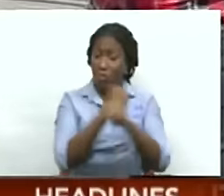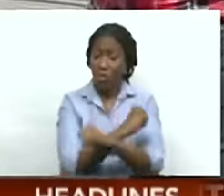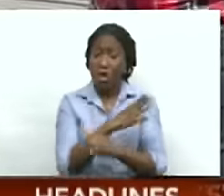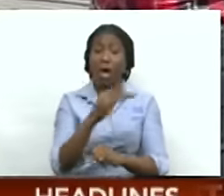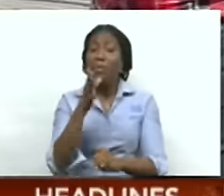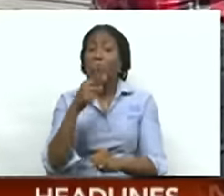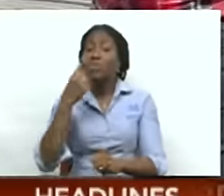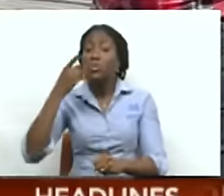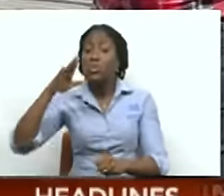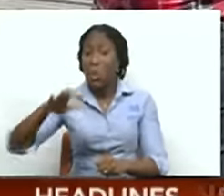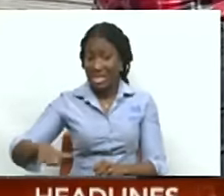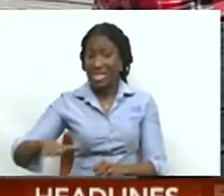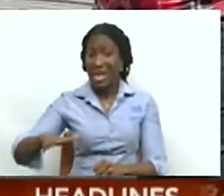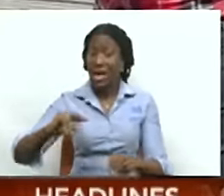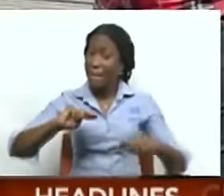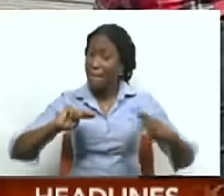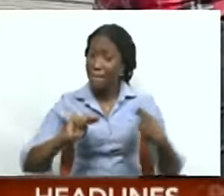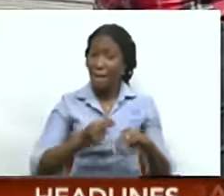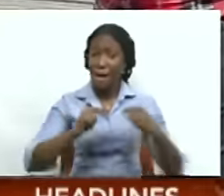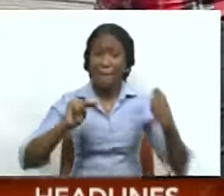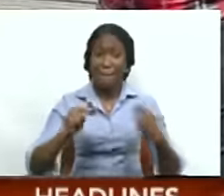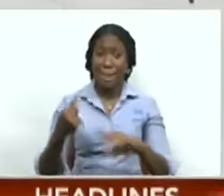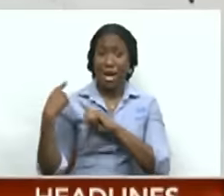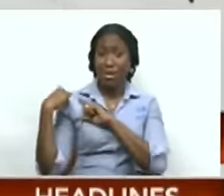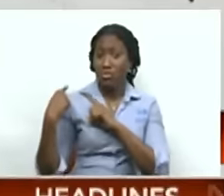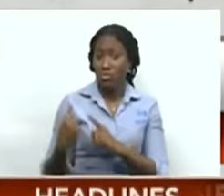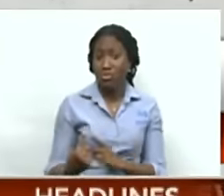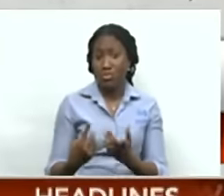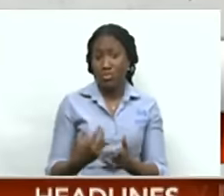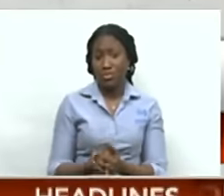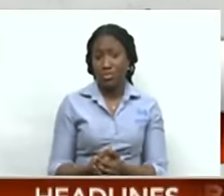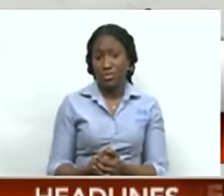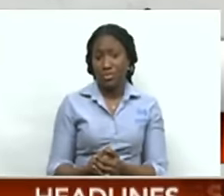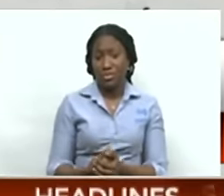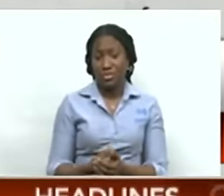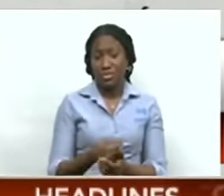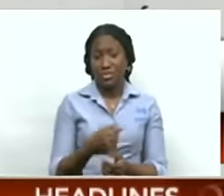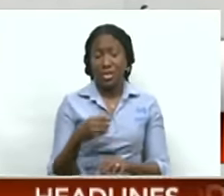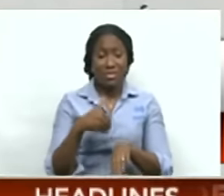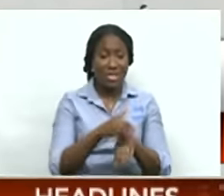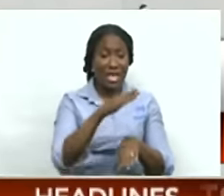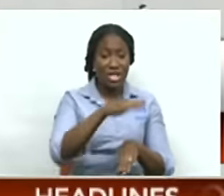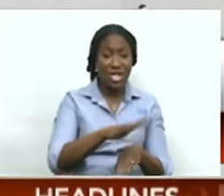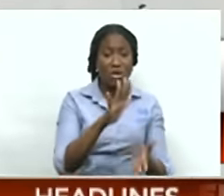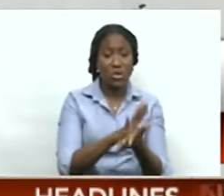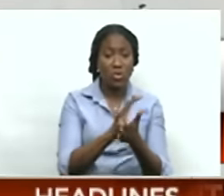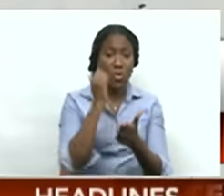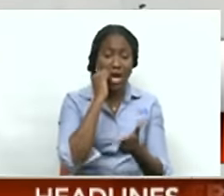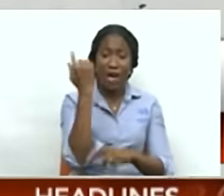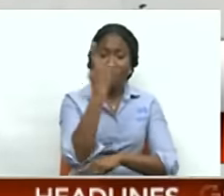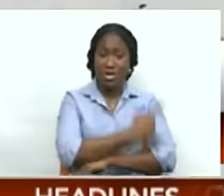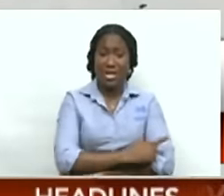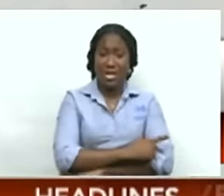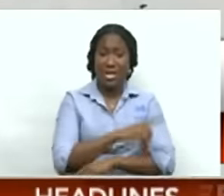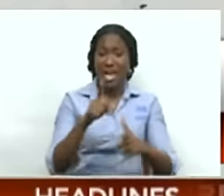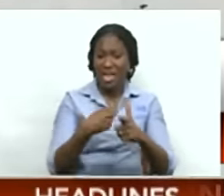pain since the beating. That you had to send your child to school every day and then to see your child getting mutilated.